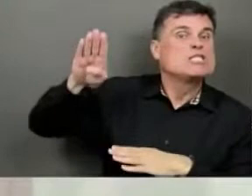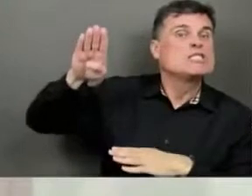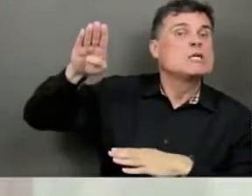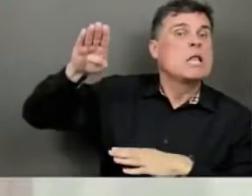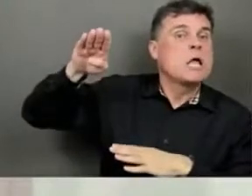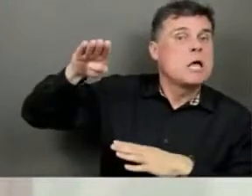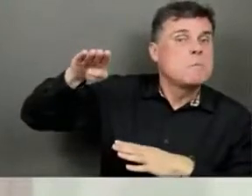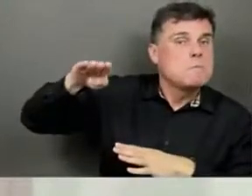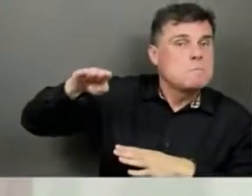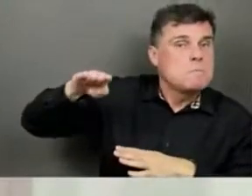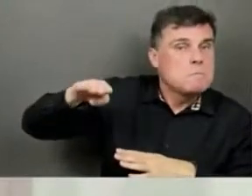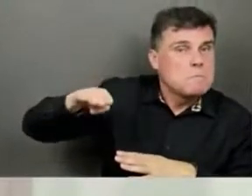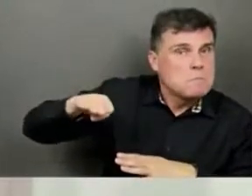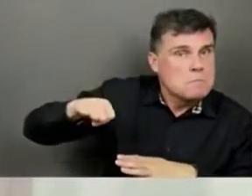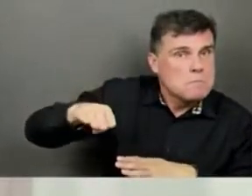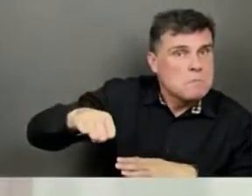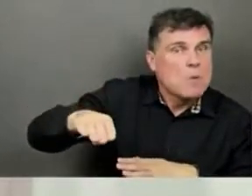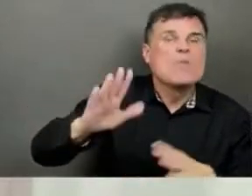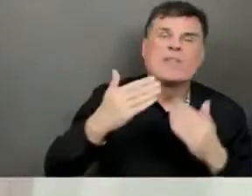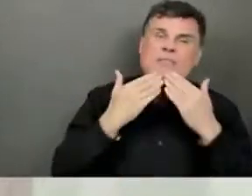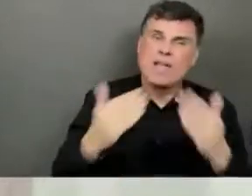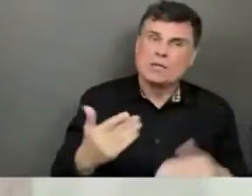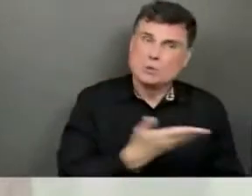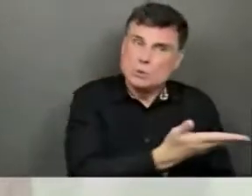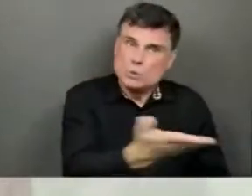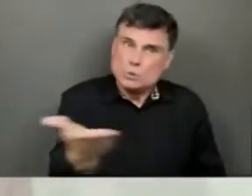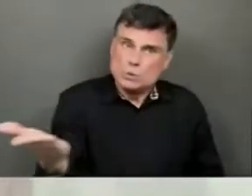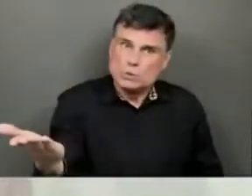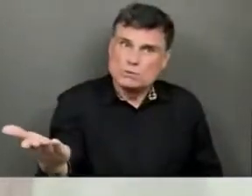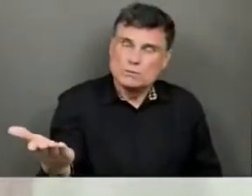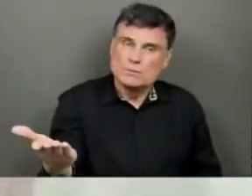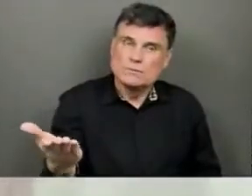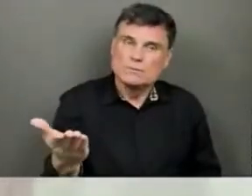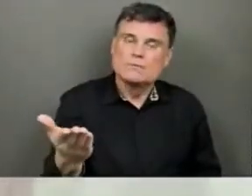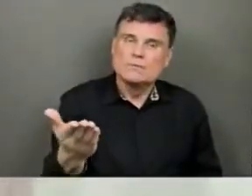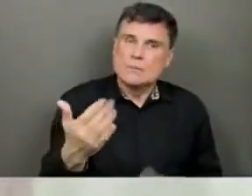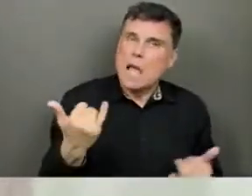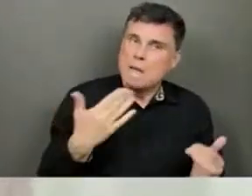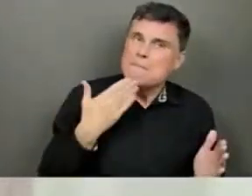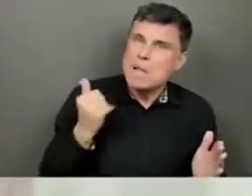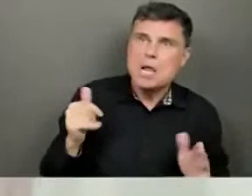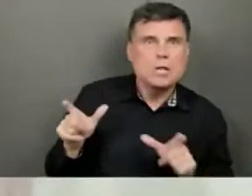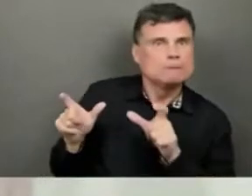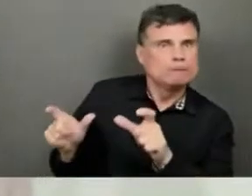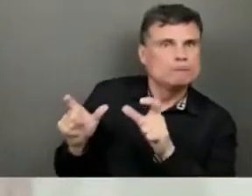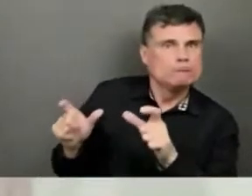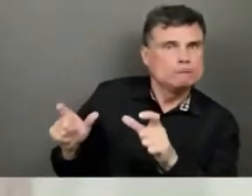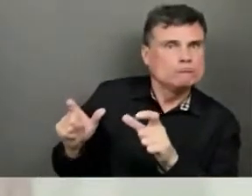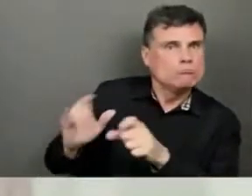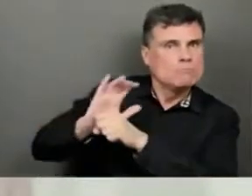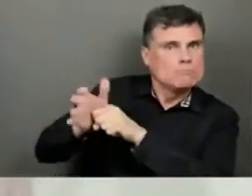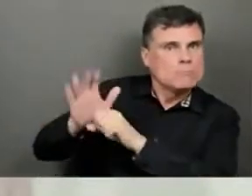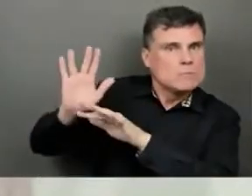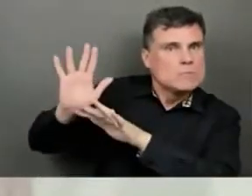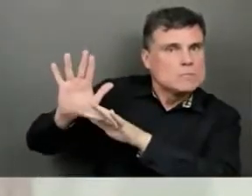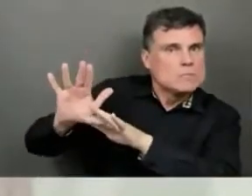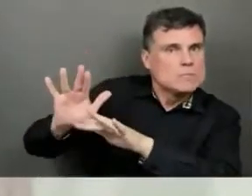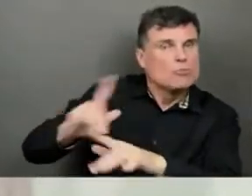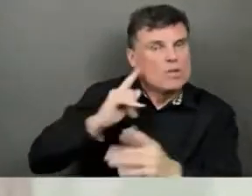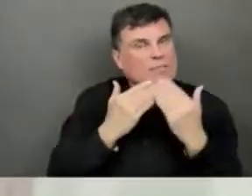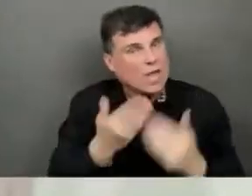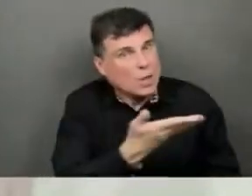are moving into the light, and I'll stop with that. So thank you very much, and we're happy to take your questions.